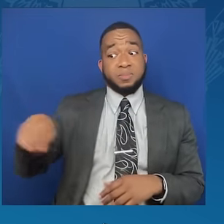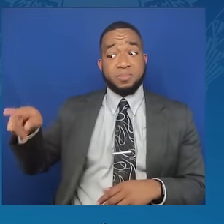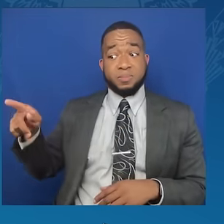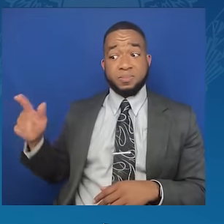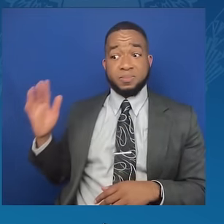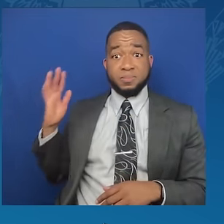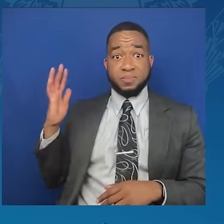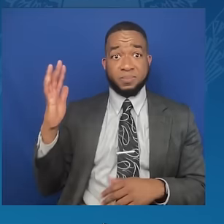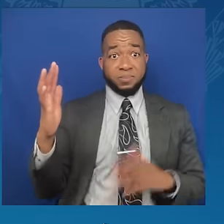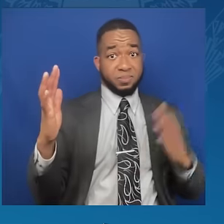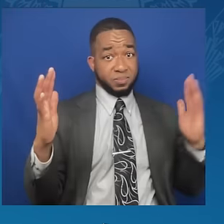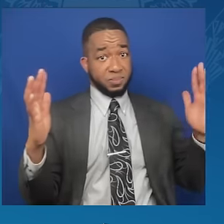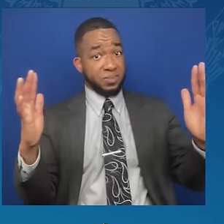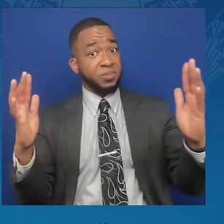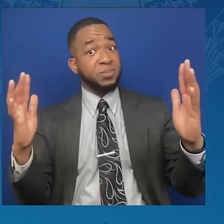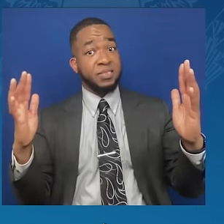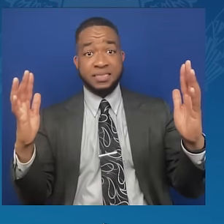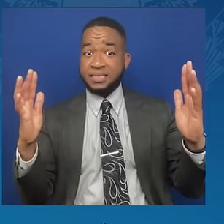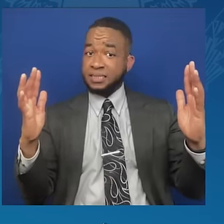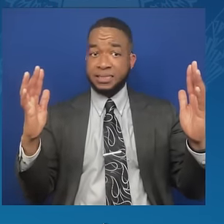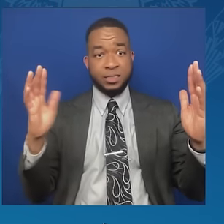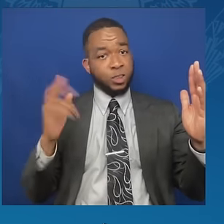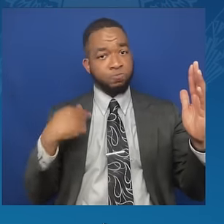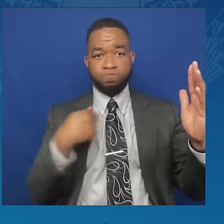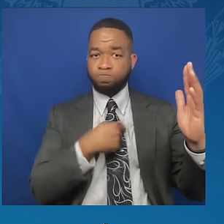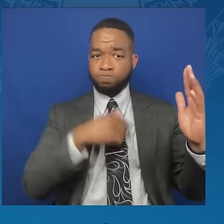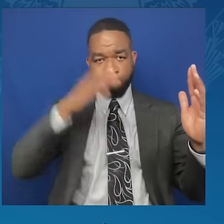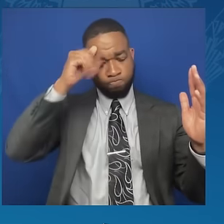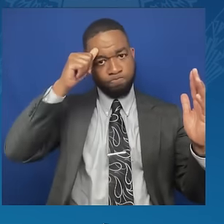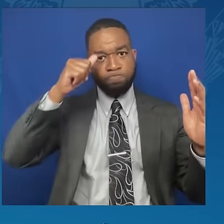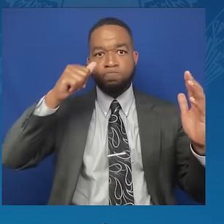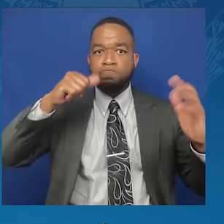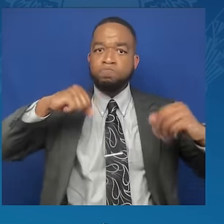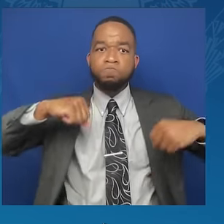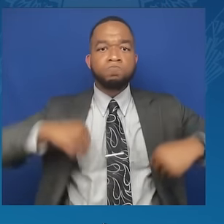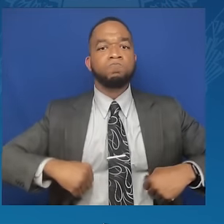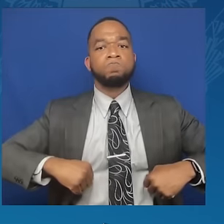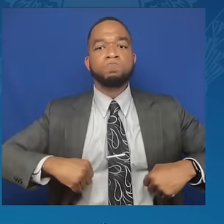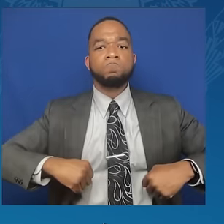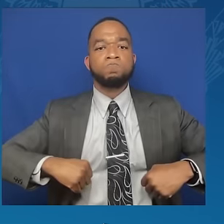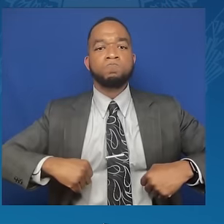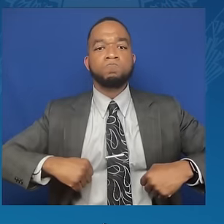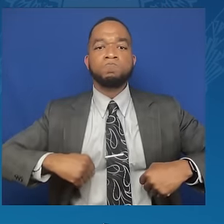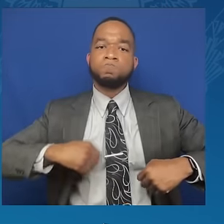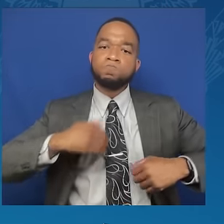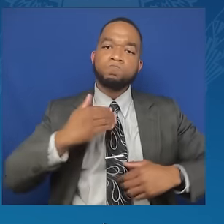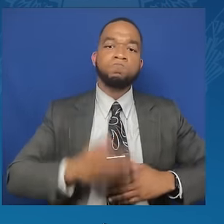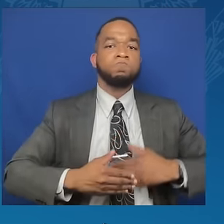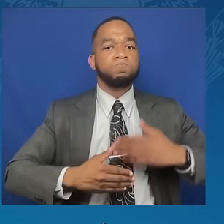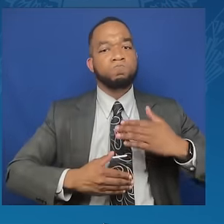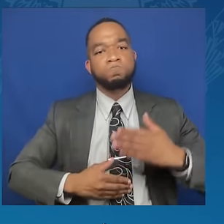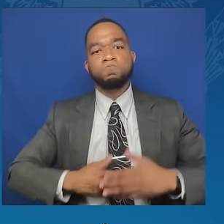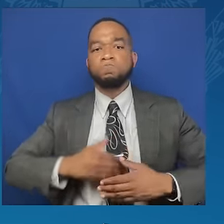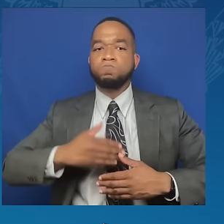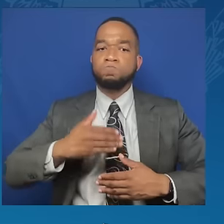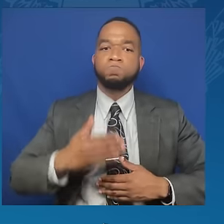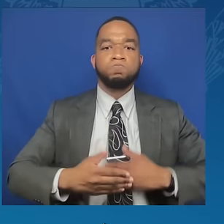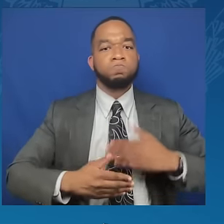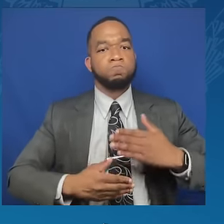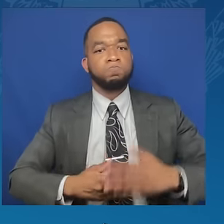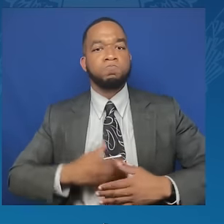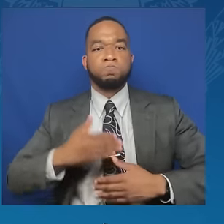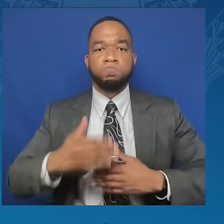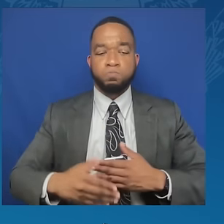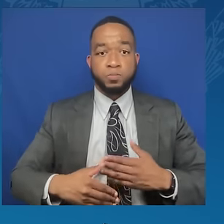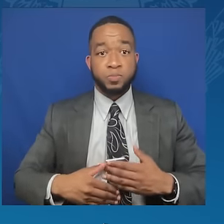denied. And they returned to this bridge while many were still bound in bandages